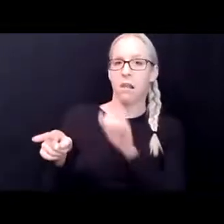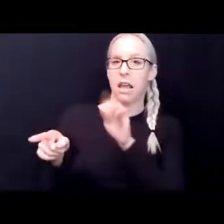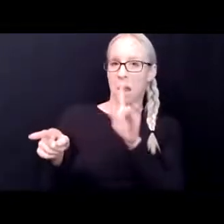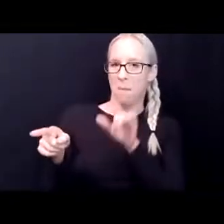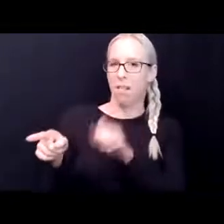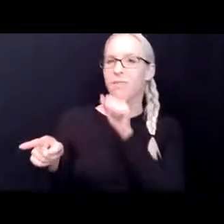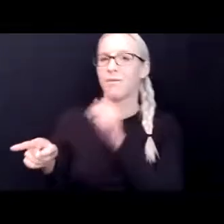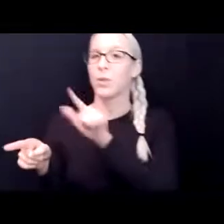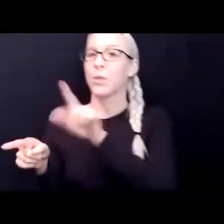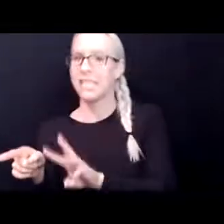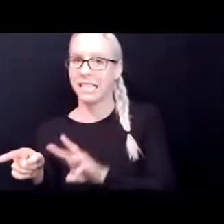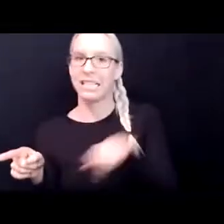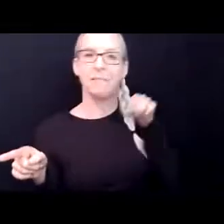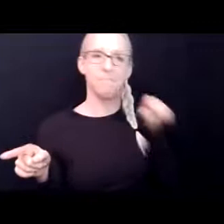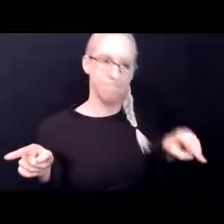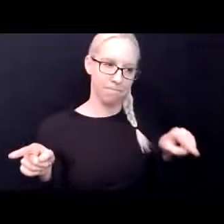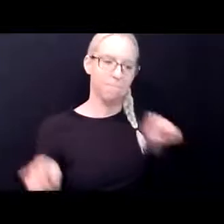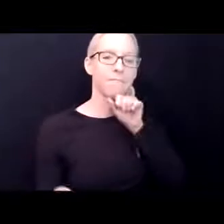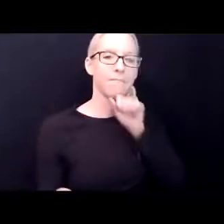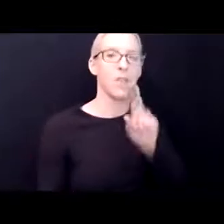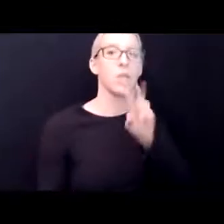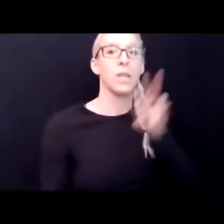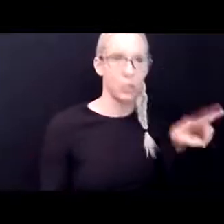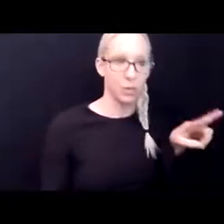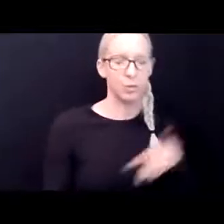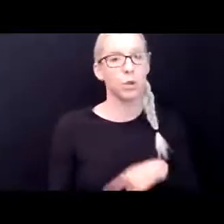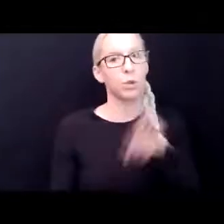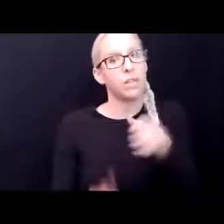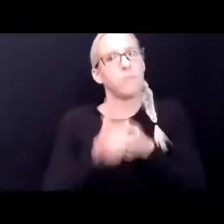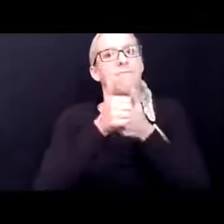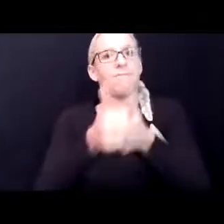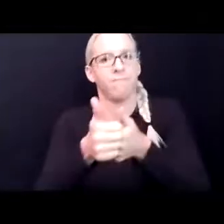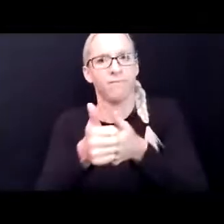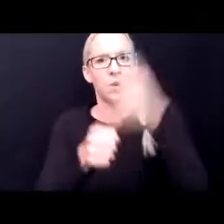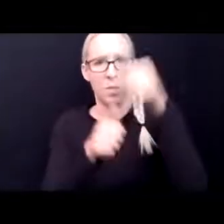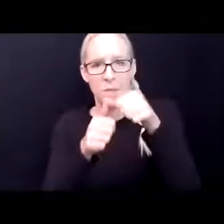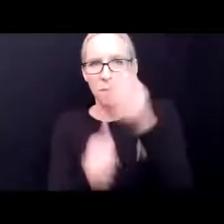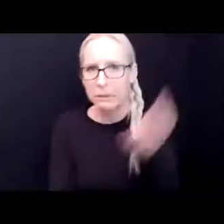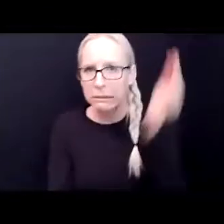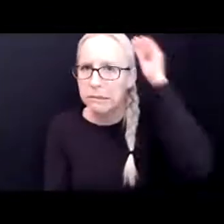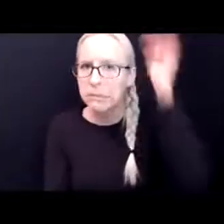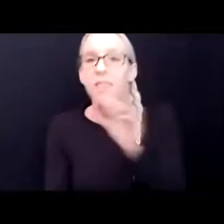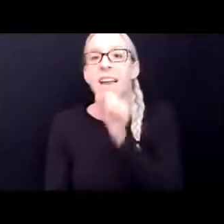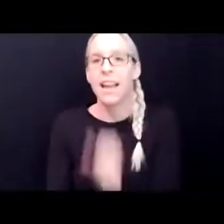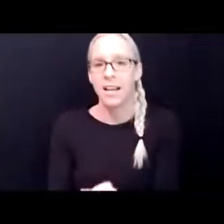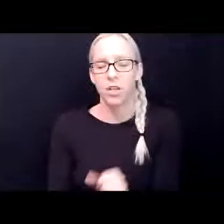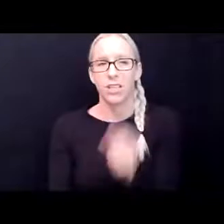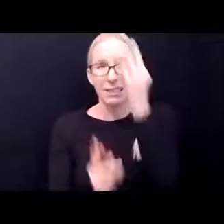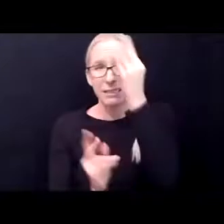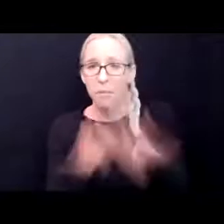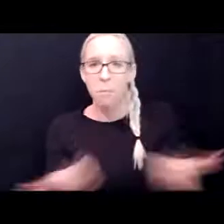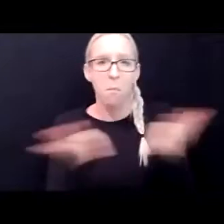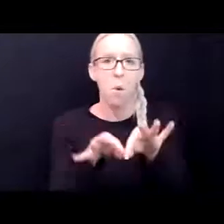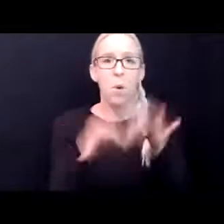keeping track of these programs and at what ages there's a critical decision that has to be made. But if the